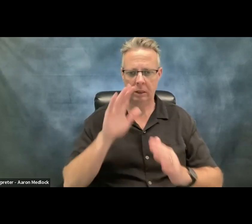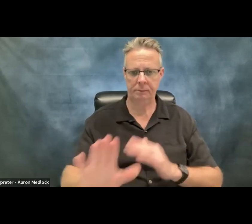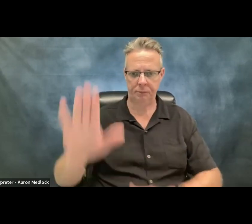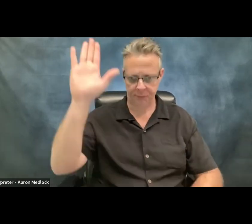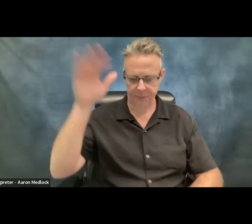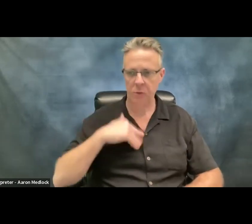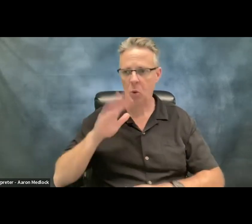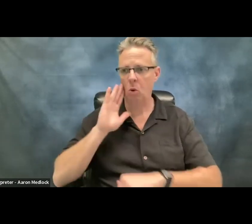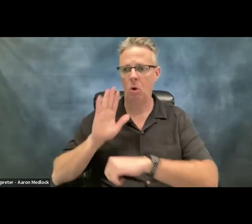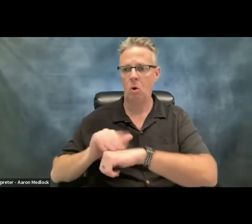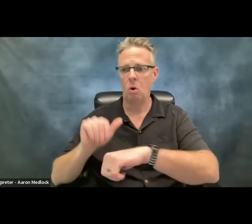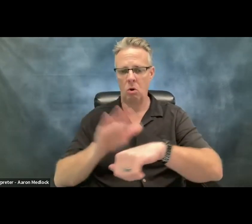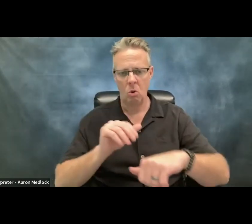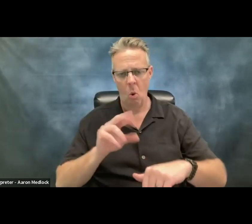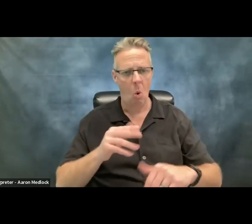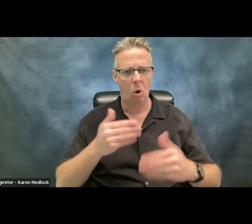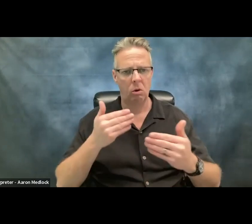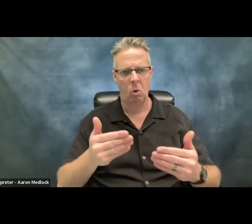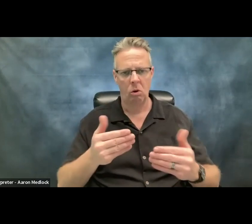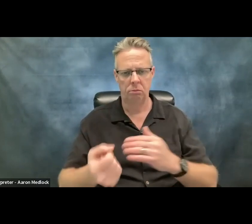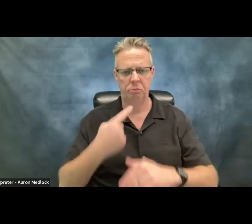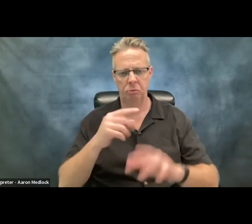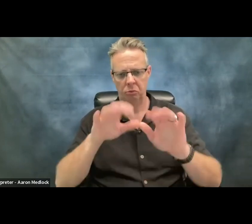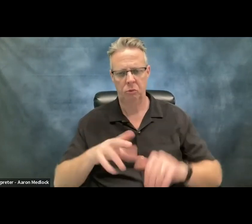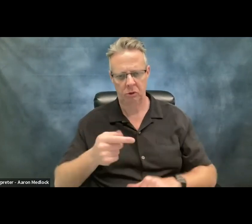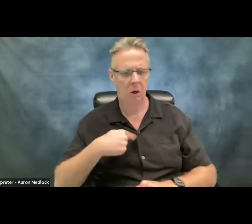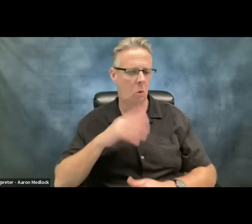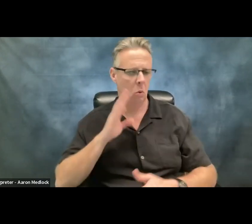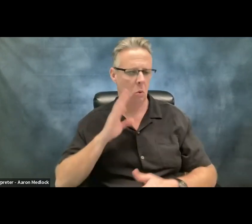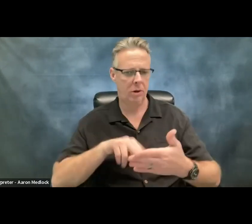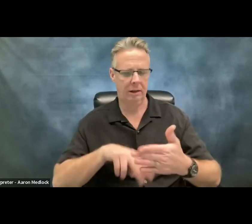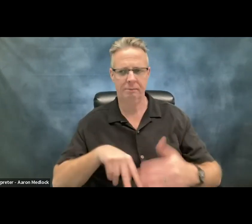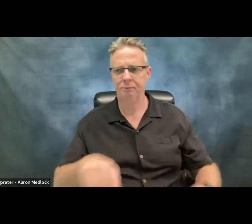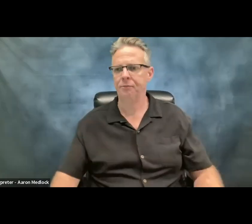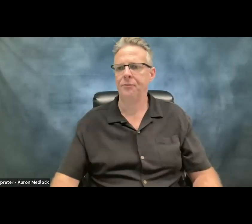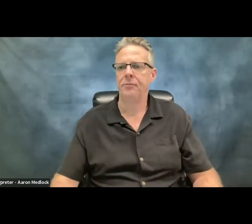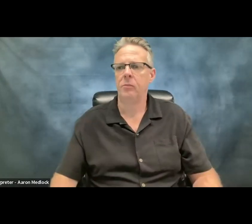and I'll call on you as I see, or feel free to send the question in the chat and I'll read it.